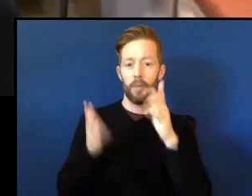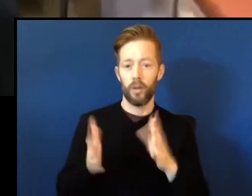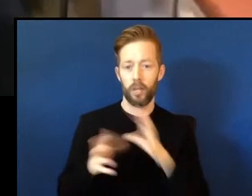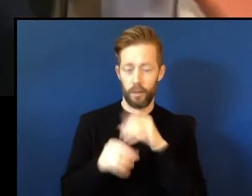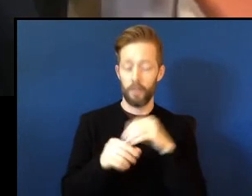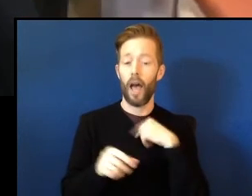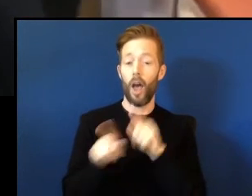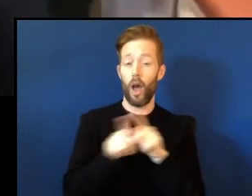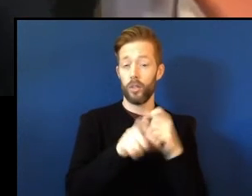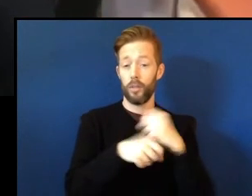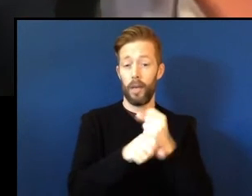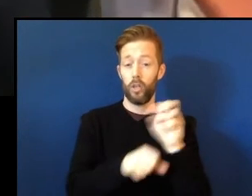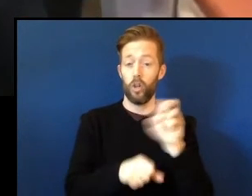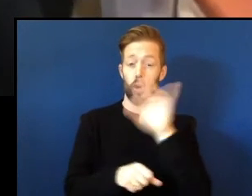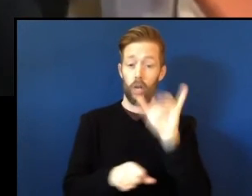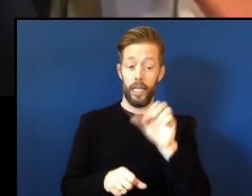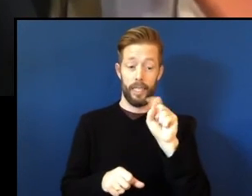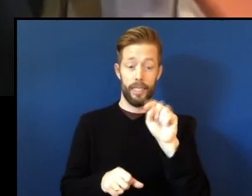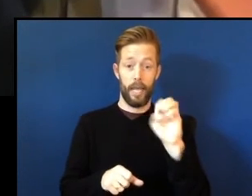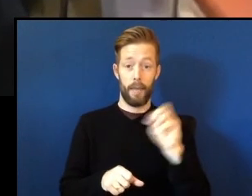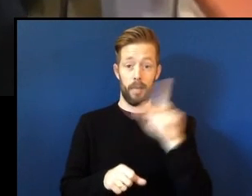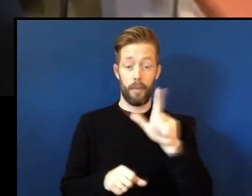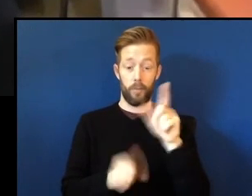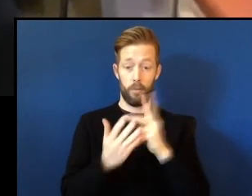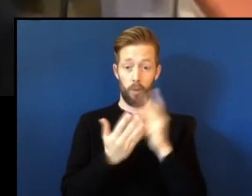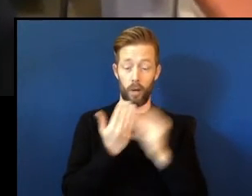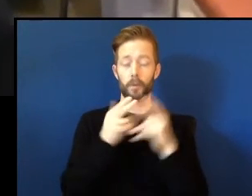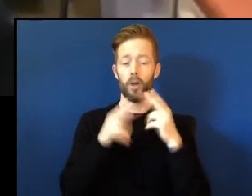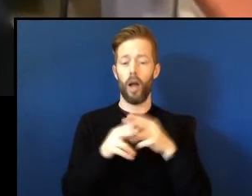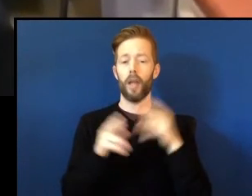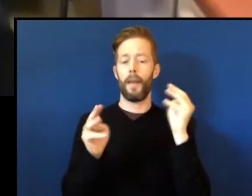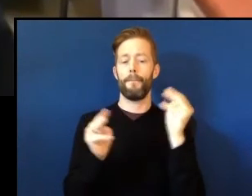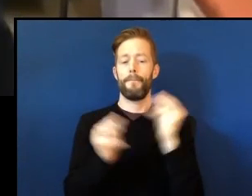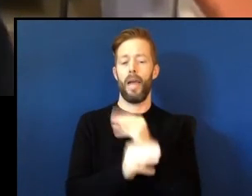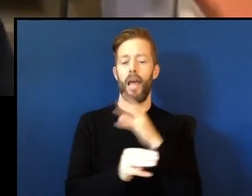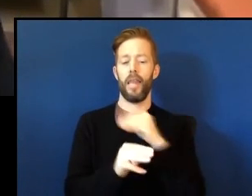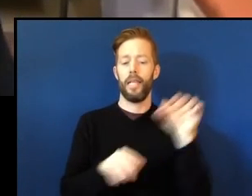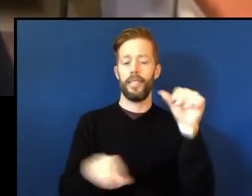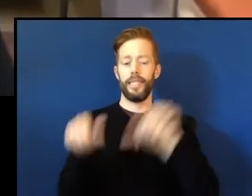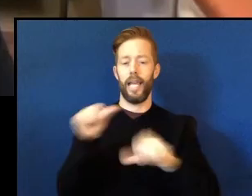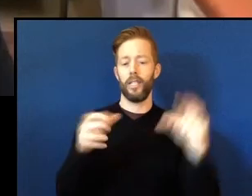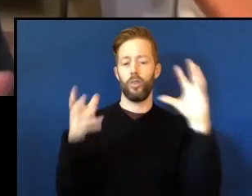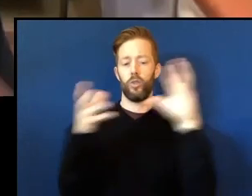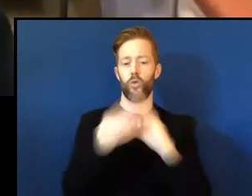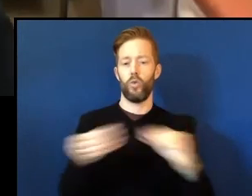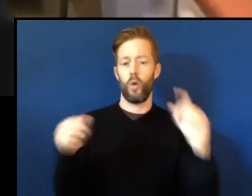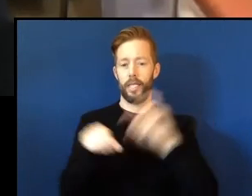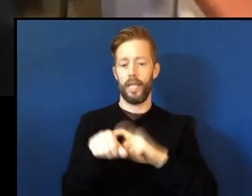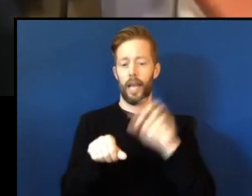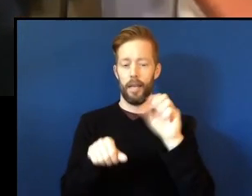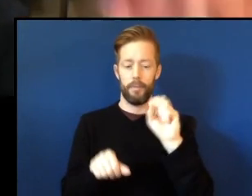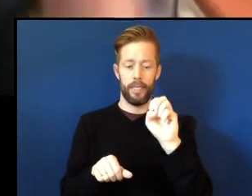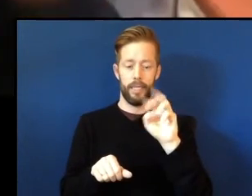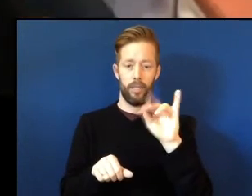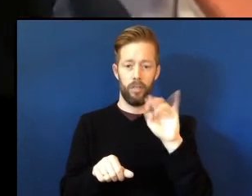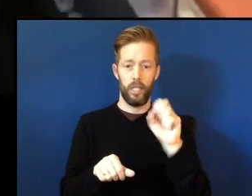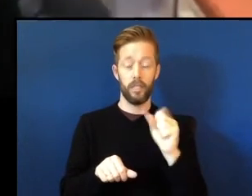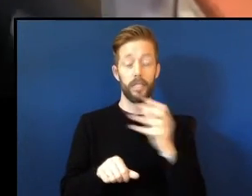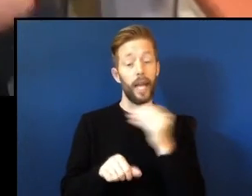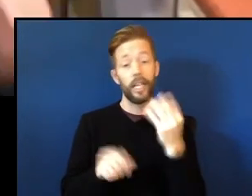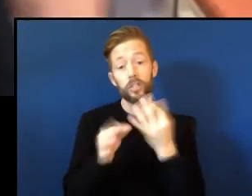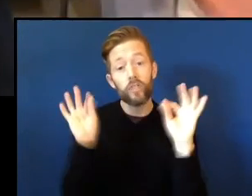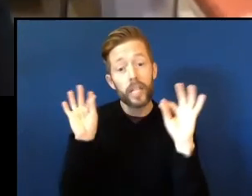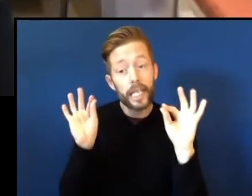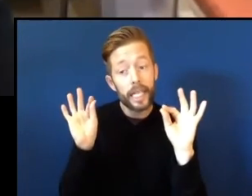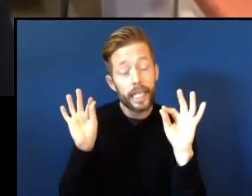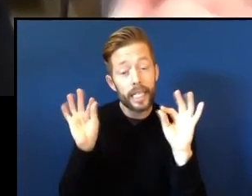a early STEM library program called the Math and Science Storytime series. And it's actually free. We've made it free.